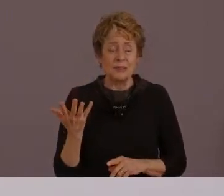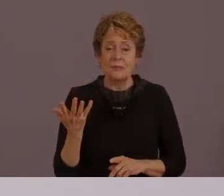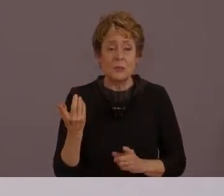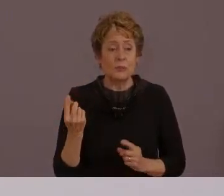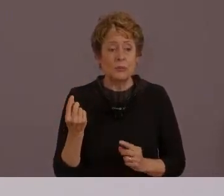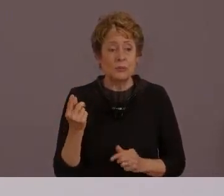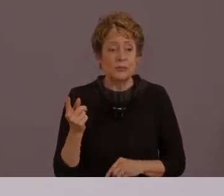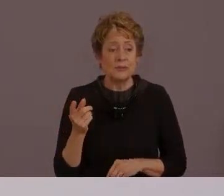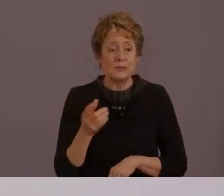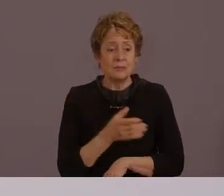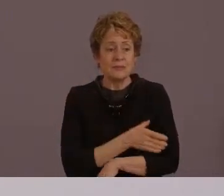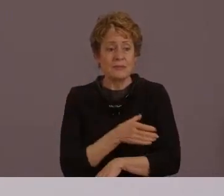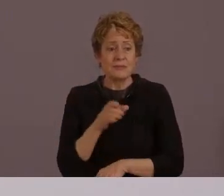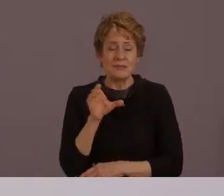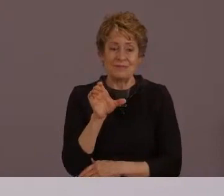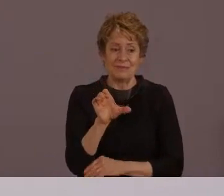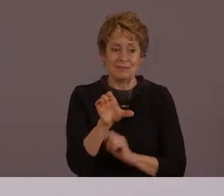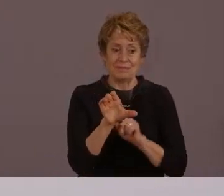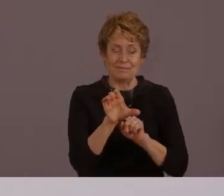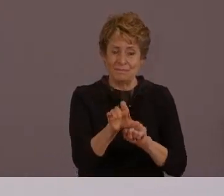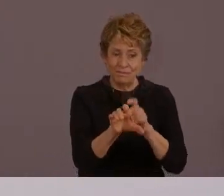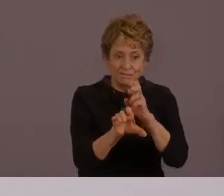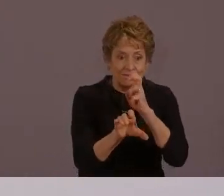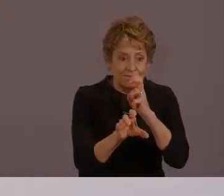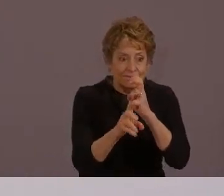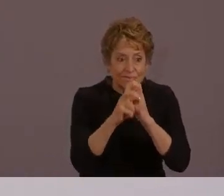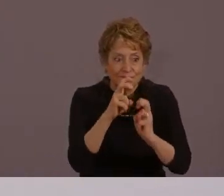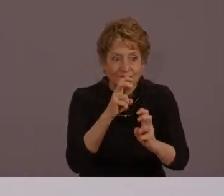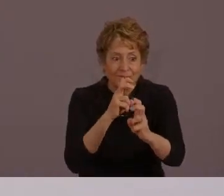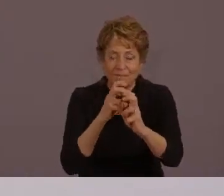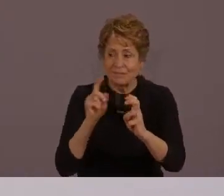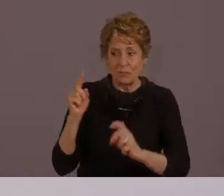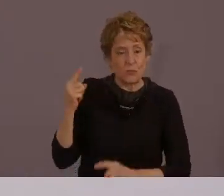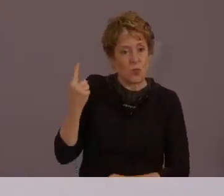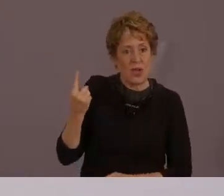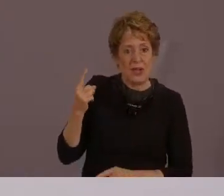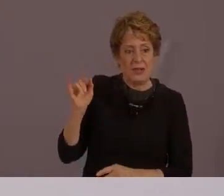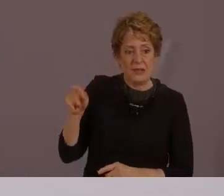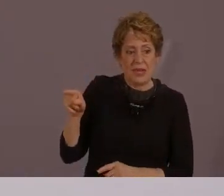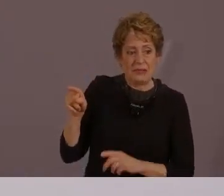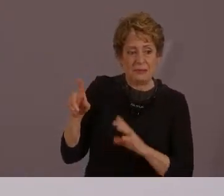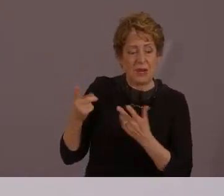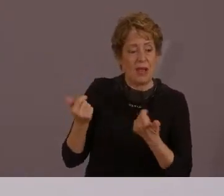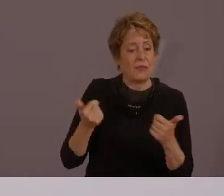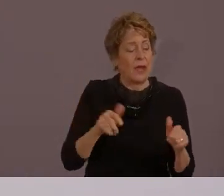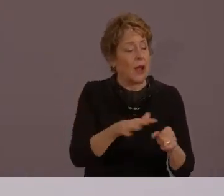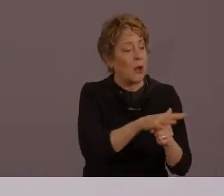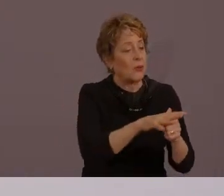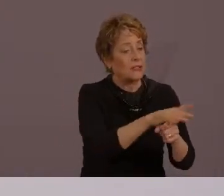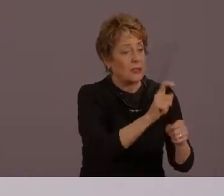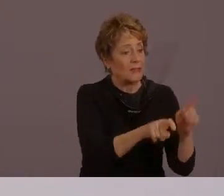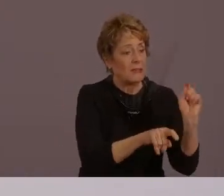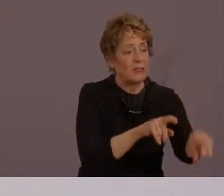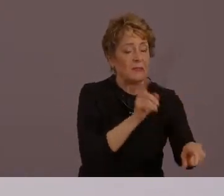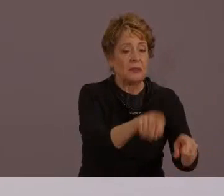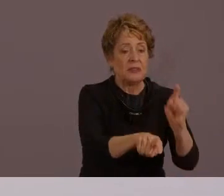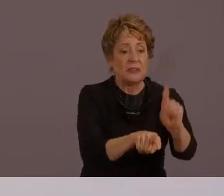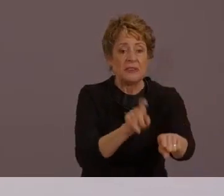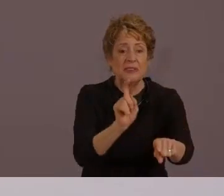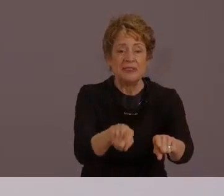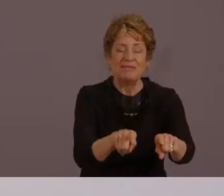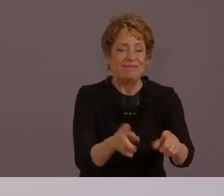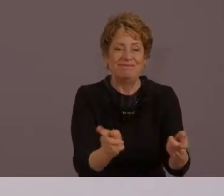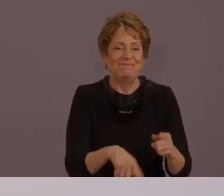is a personal responsibility to make sure you're wearing that mask and assessing your risk each time you go out. And the data is trending in the right